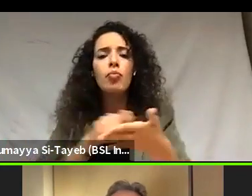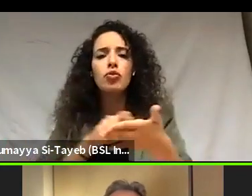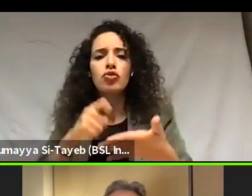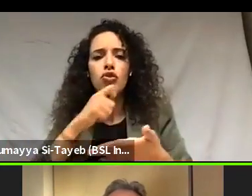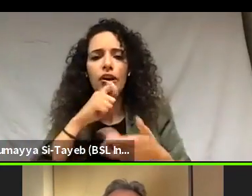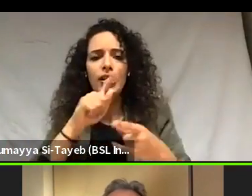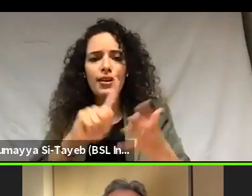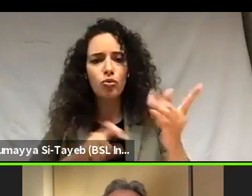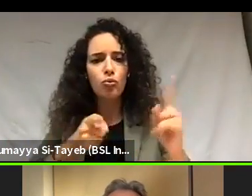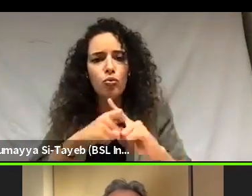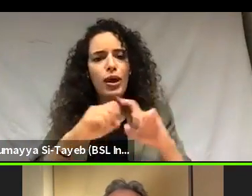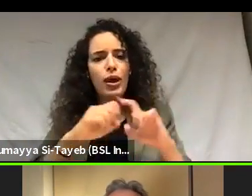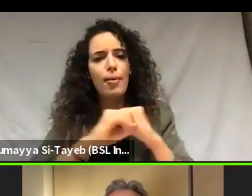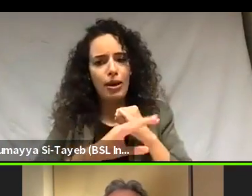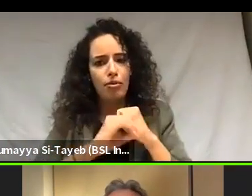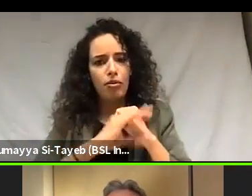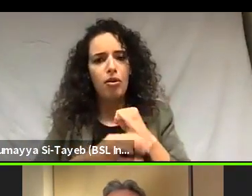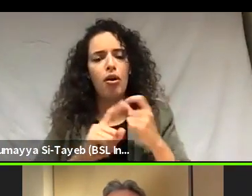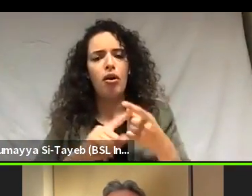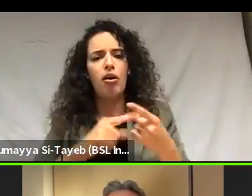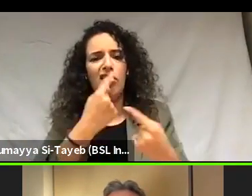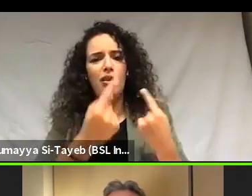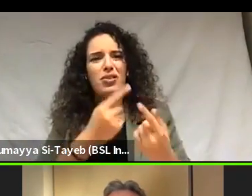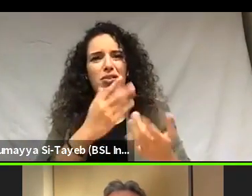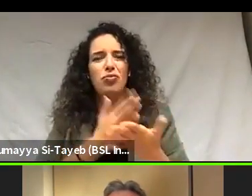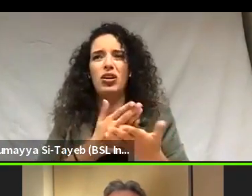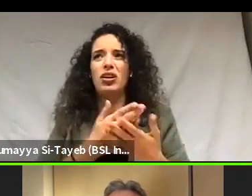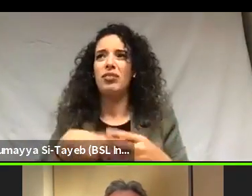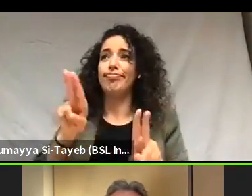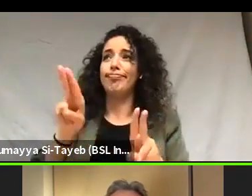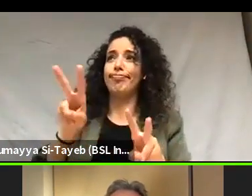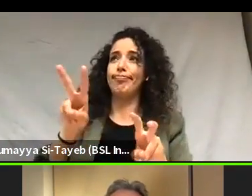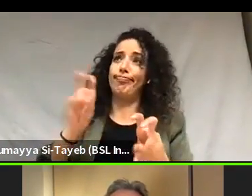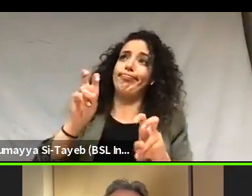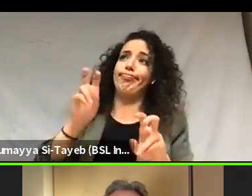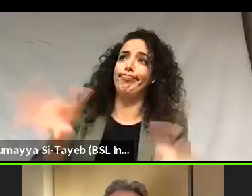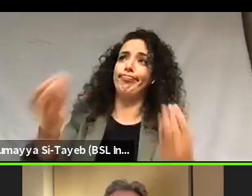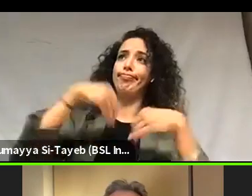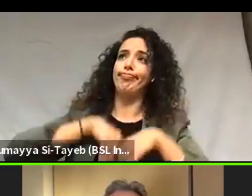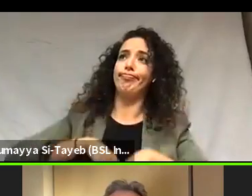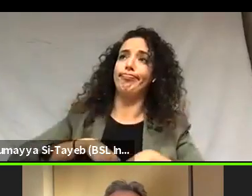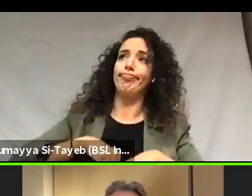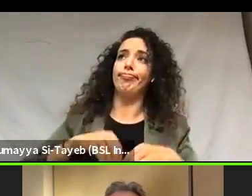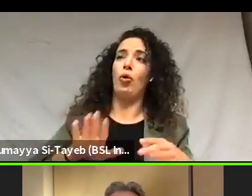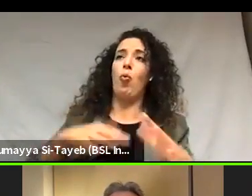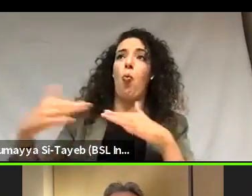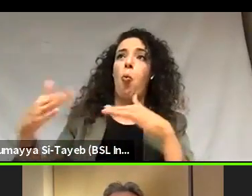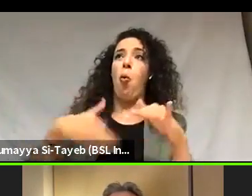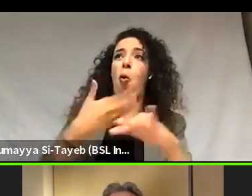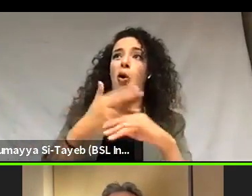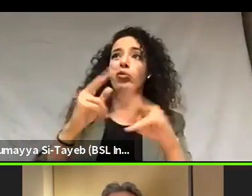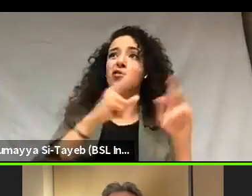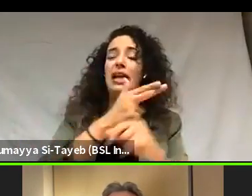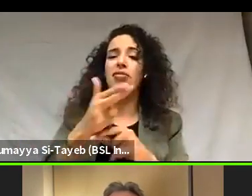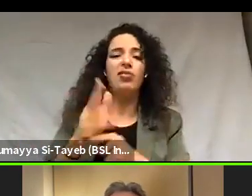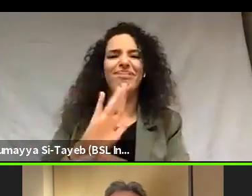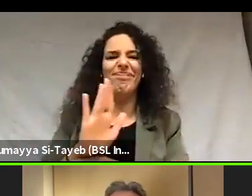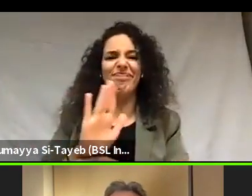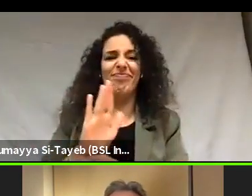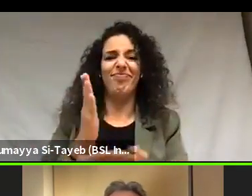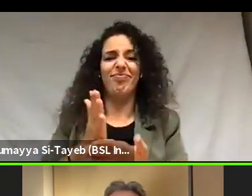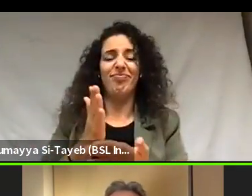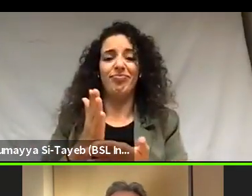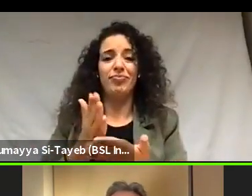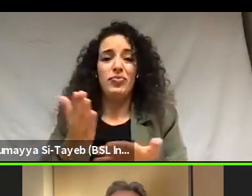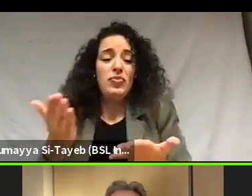but most journalists in the UK media didn't really take up that expression. It was an American expression which was very much part of the